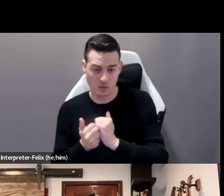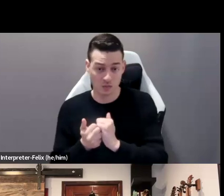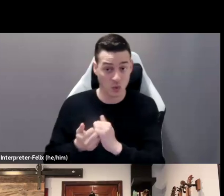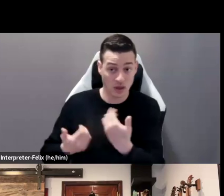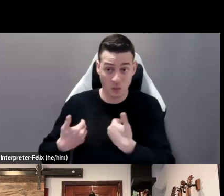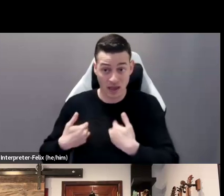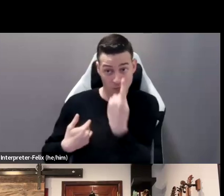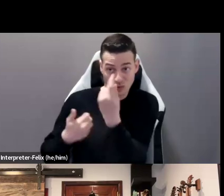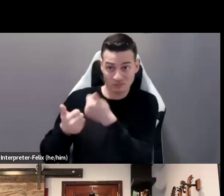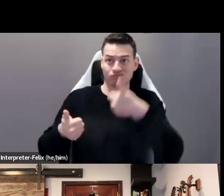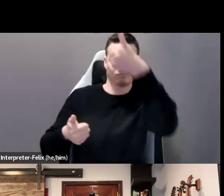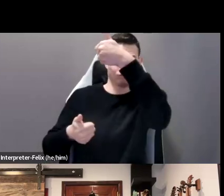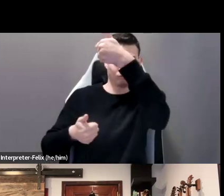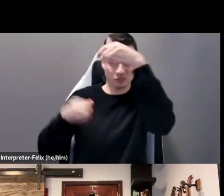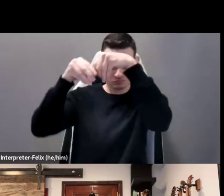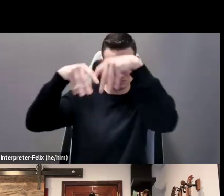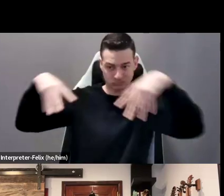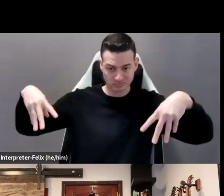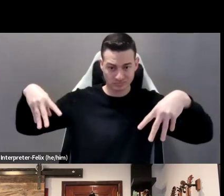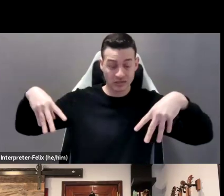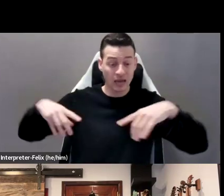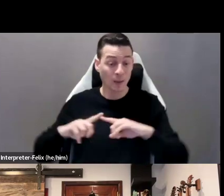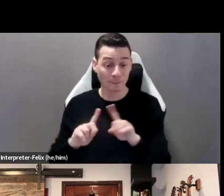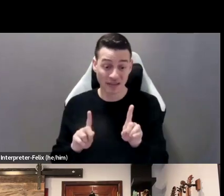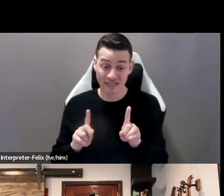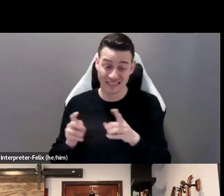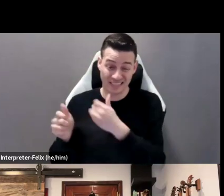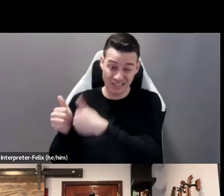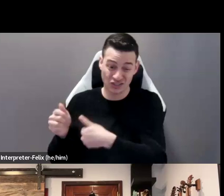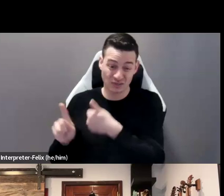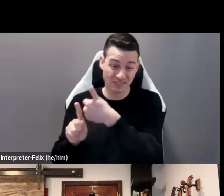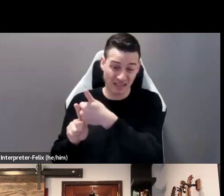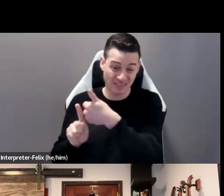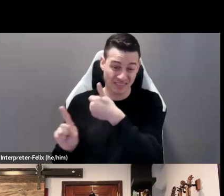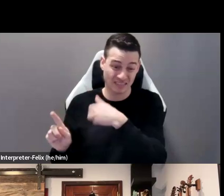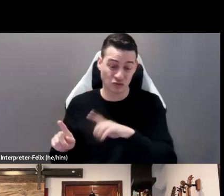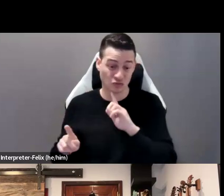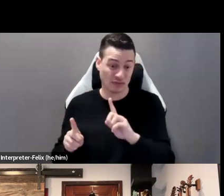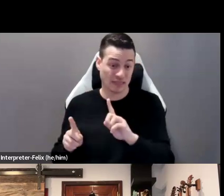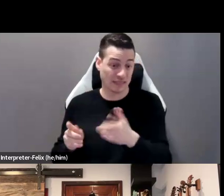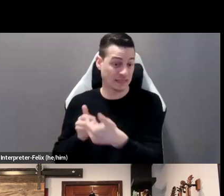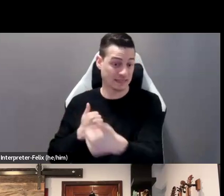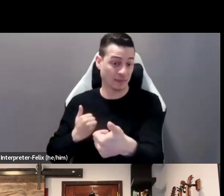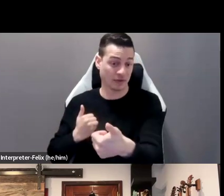actually interface. And so there's not as much